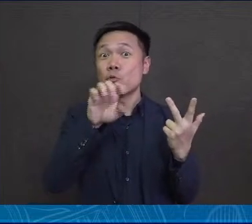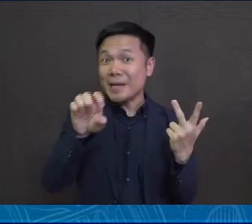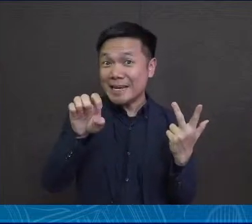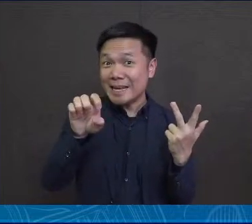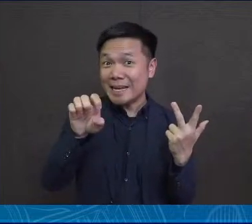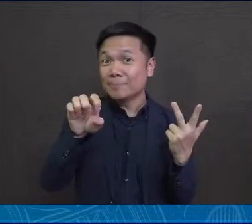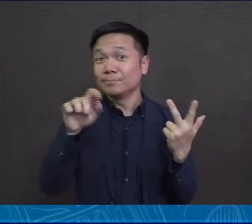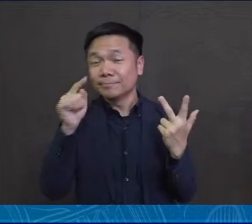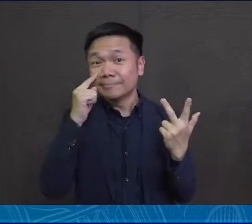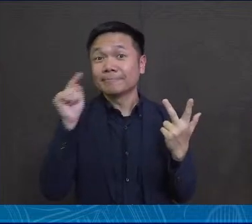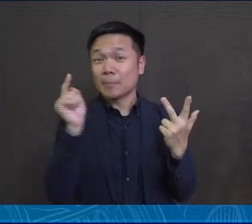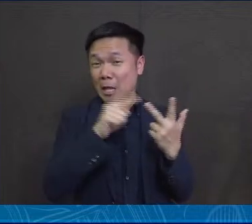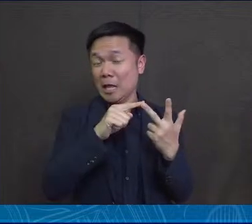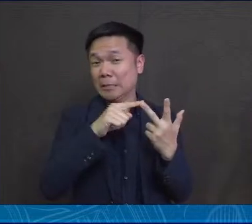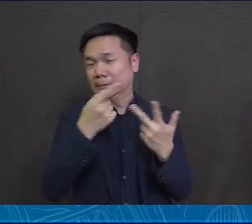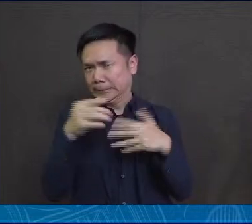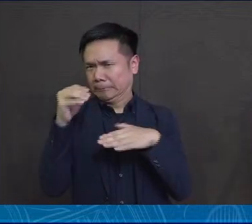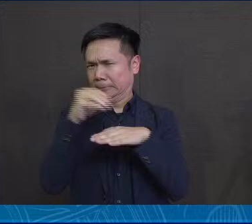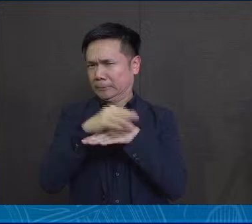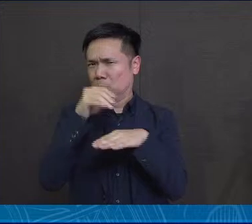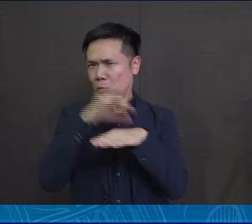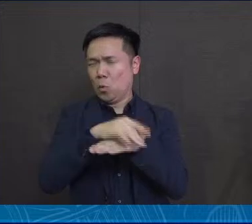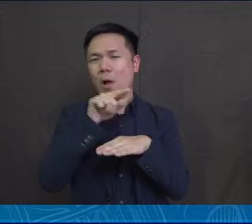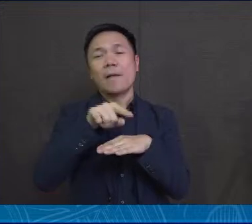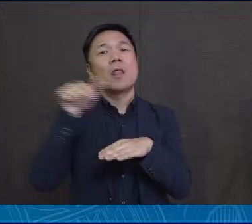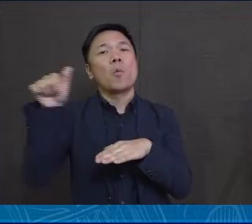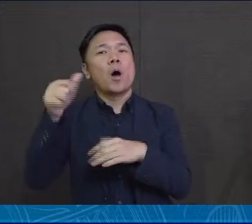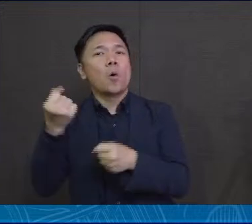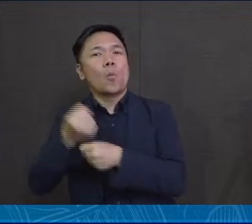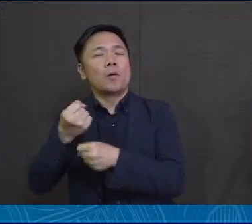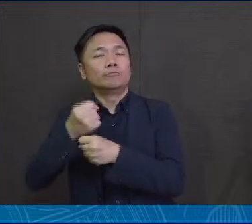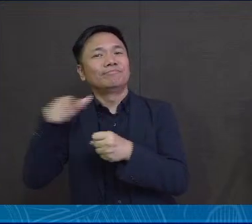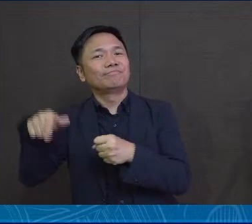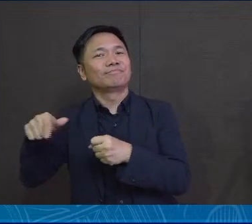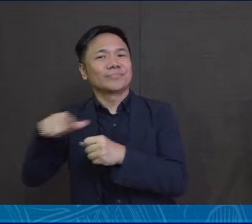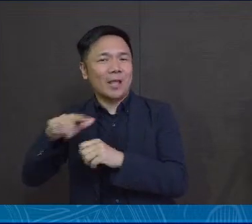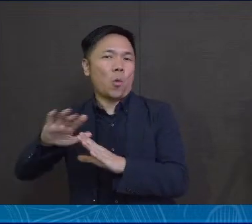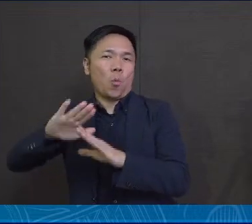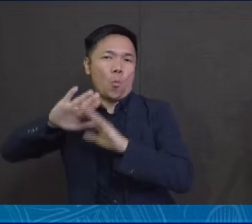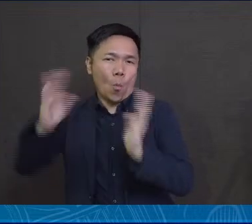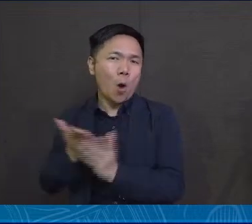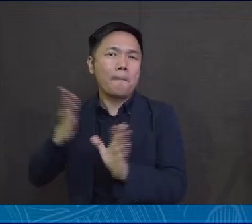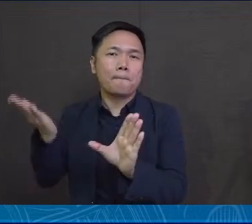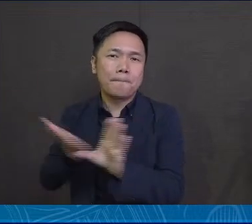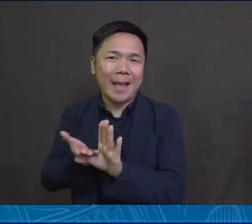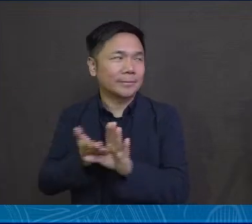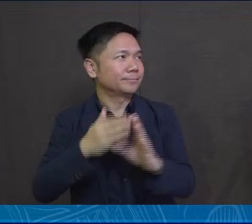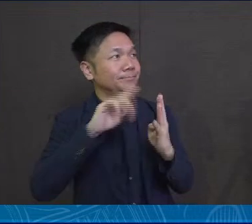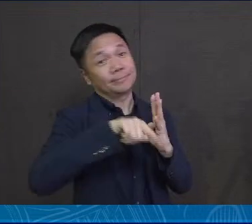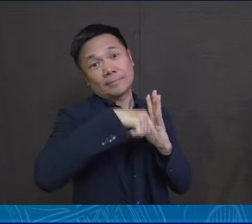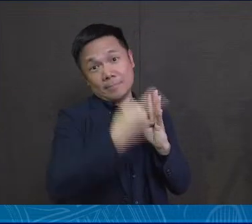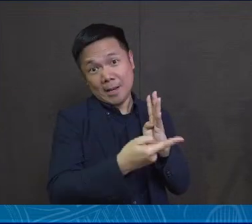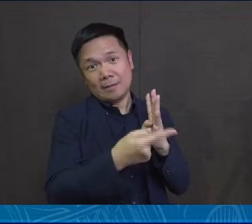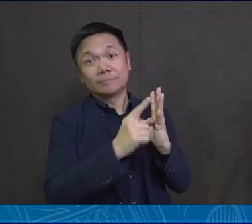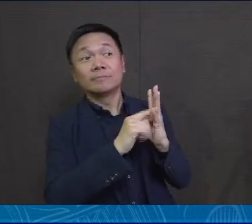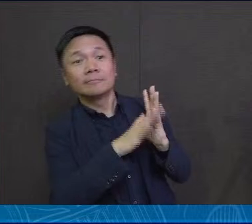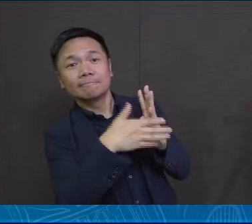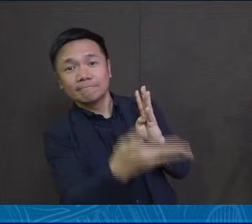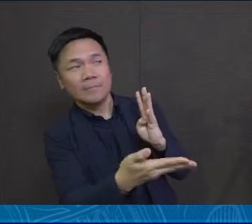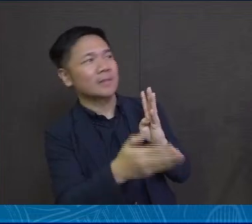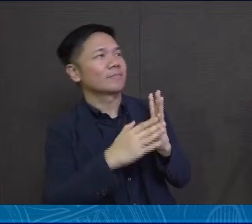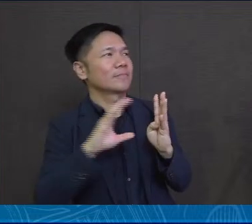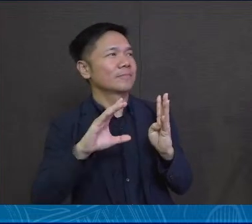who works as a Senior Actuary Consultant with the World Bank. And further to my left,